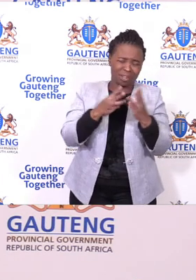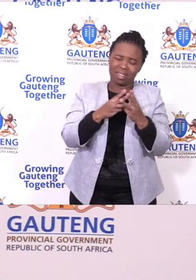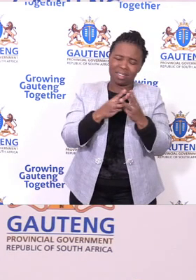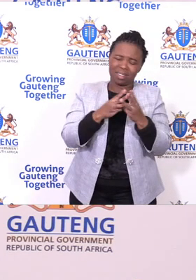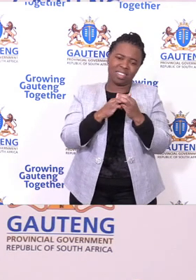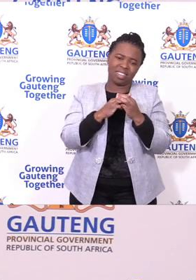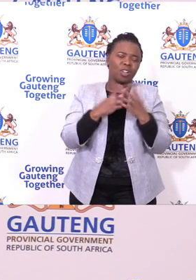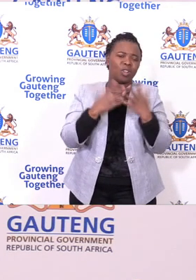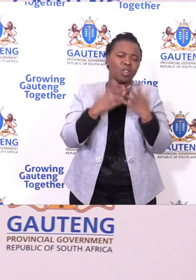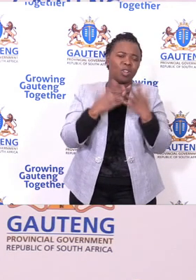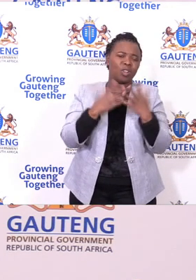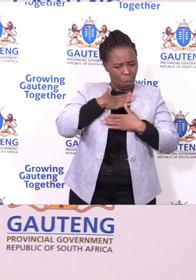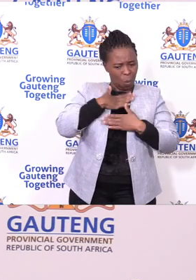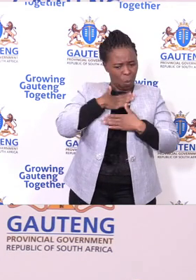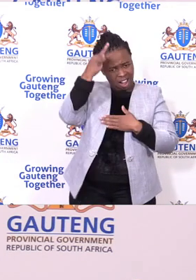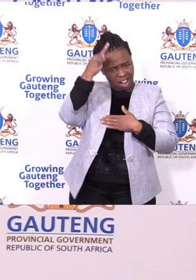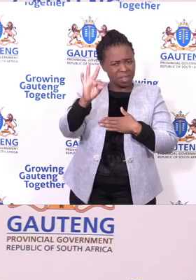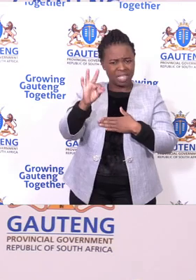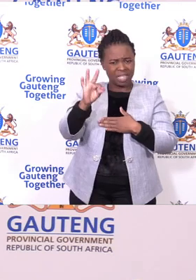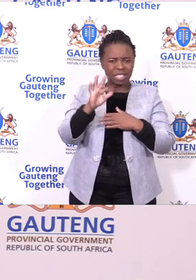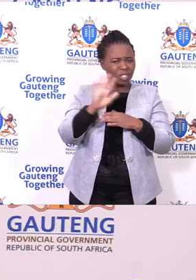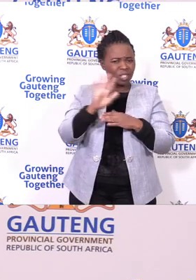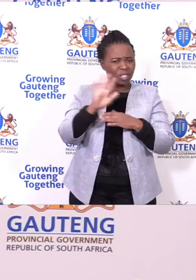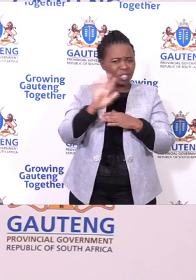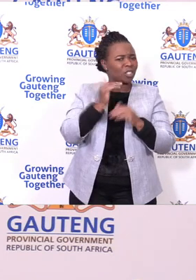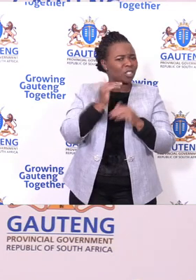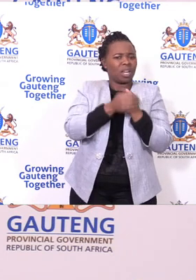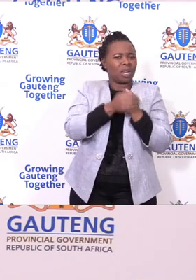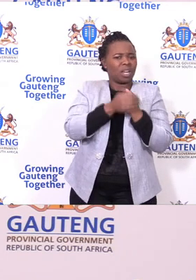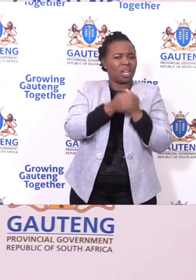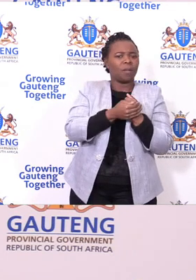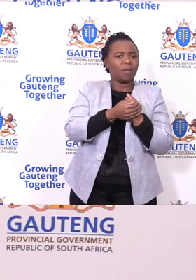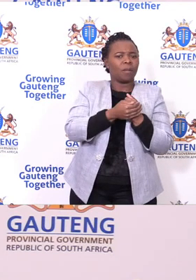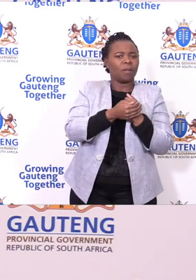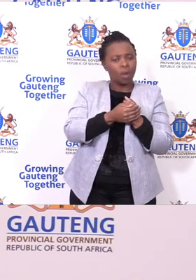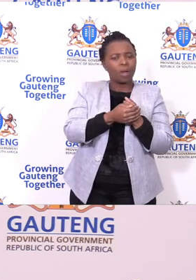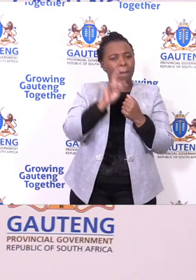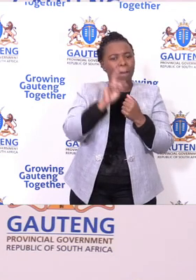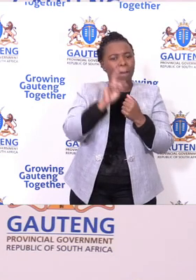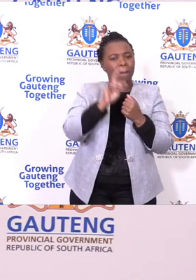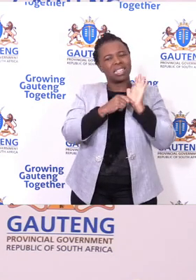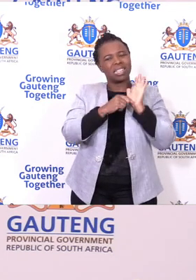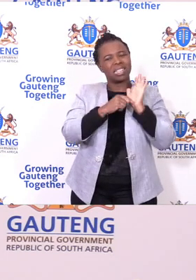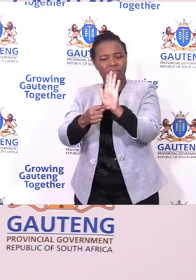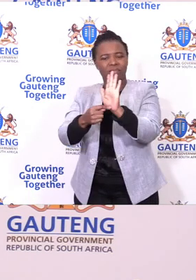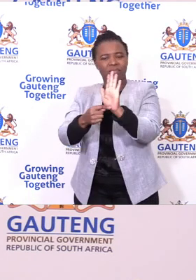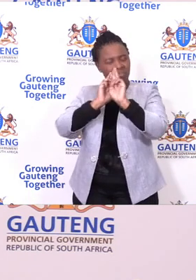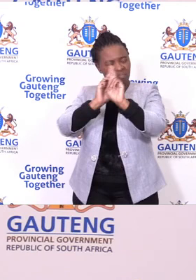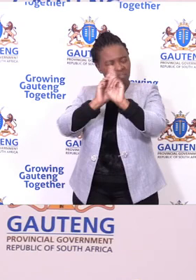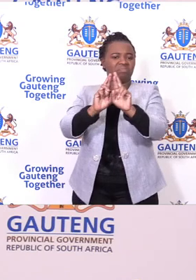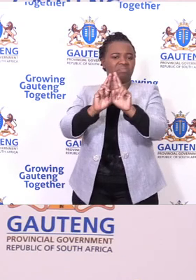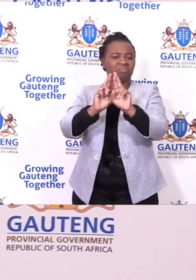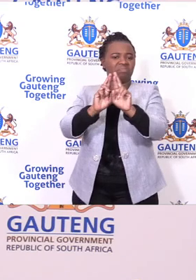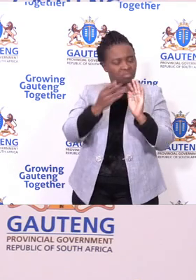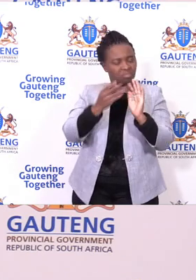interest as a government to actually hide deaths. The deaths should be reported and they should be captured as they are, and accurately as they are.